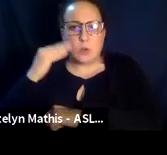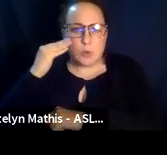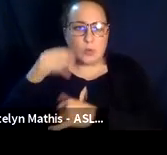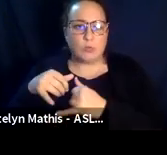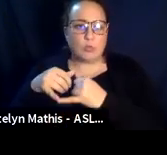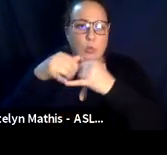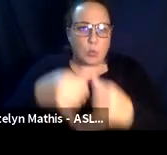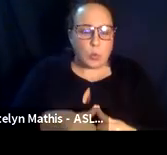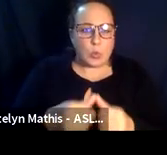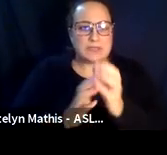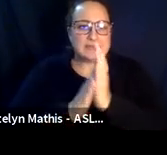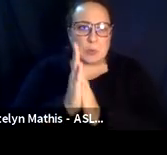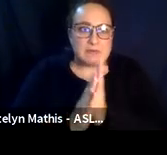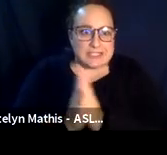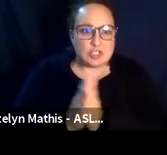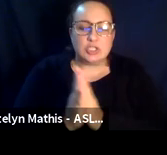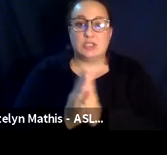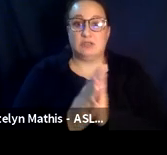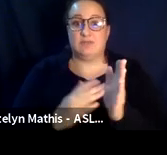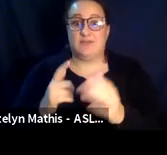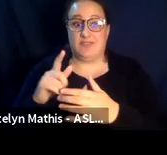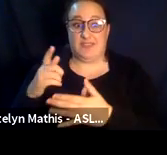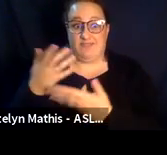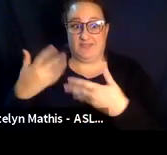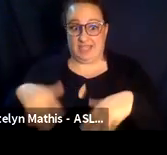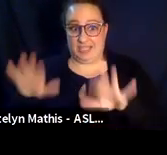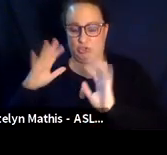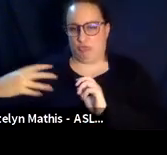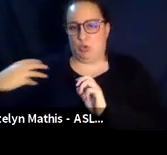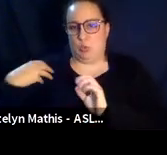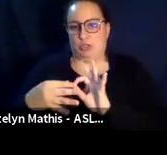motivation. And then at the very end, I'm going to talk about coaching language.